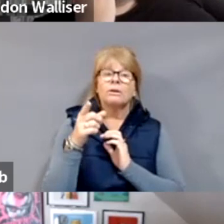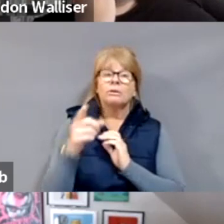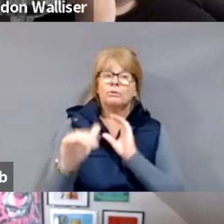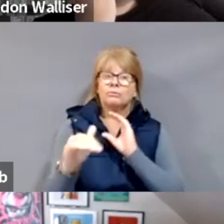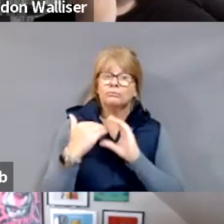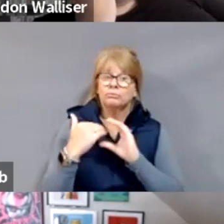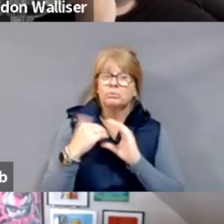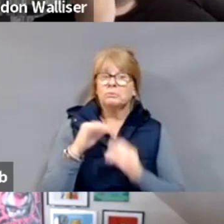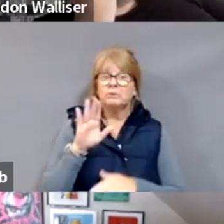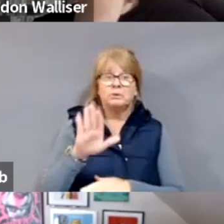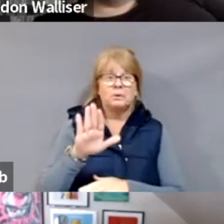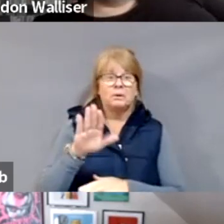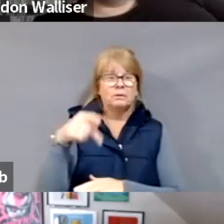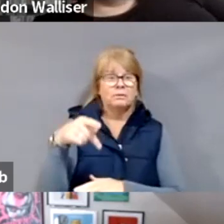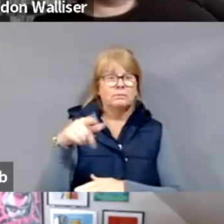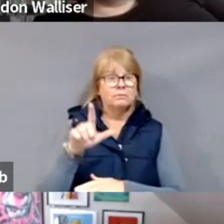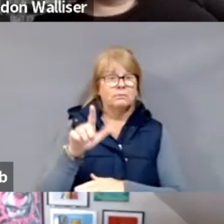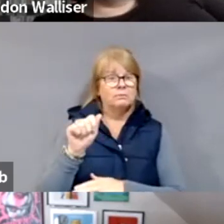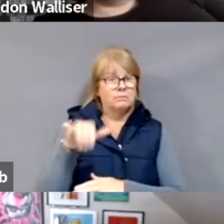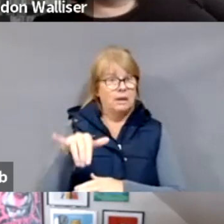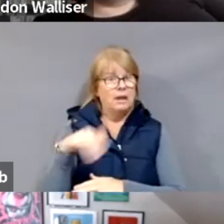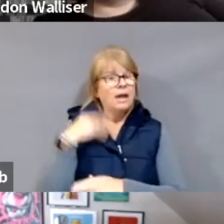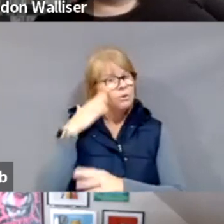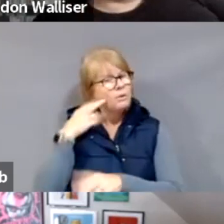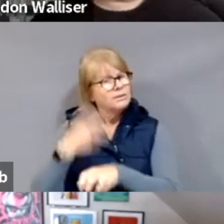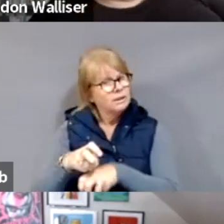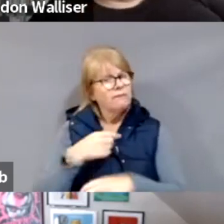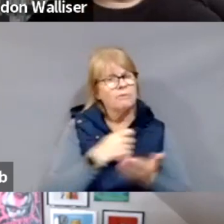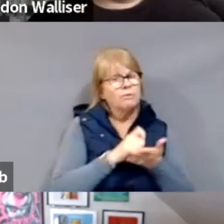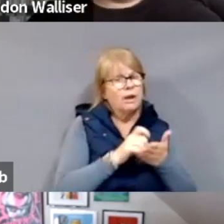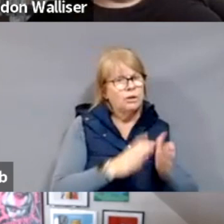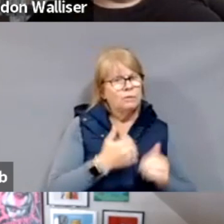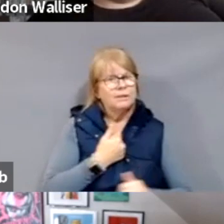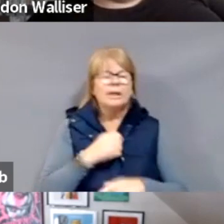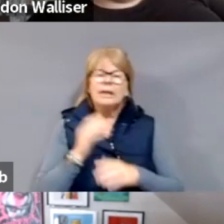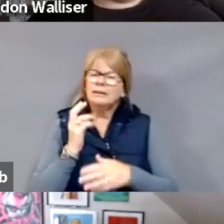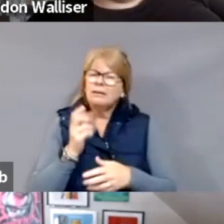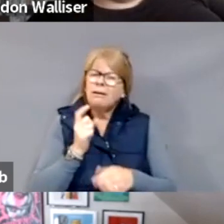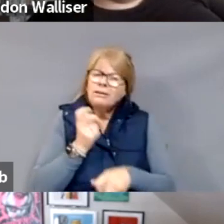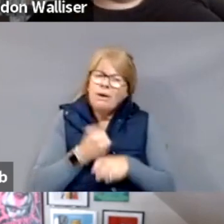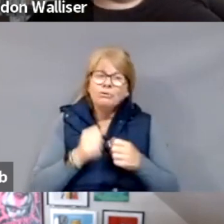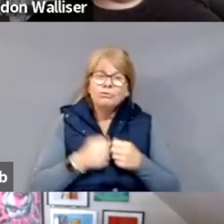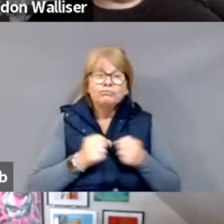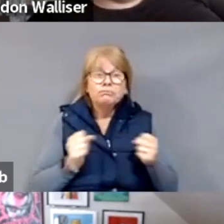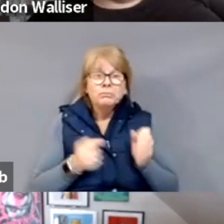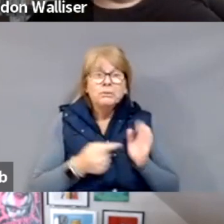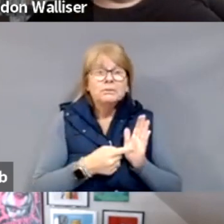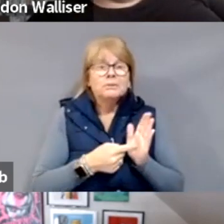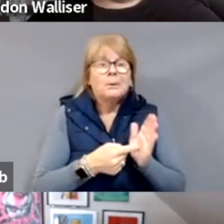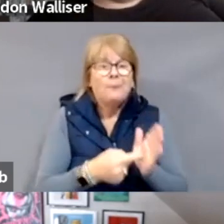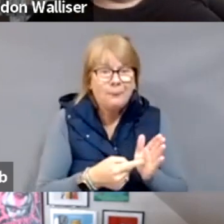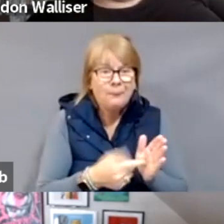be hard, I understand, like, as a writer myself, it's really vulnerable to share your work with people, and